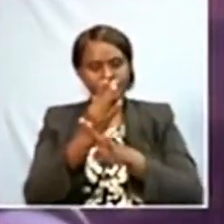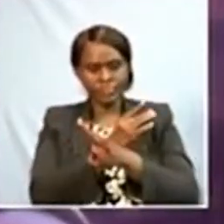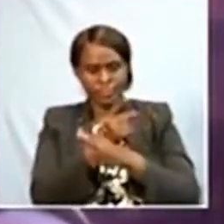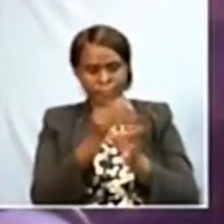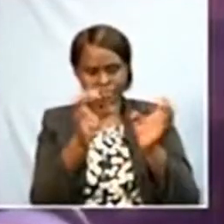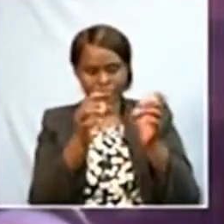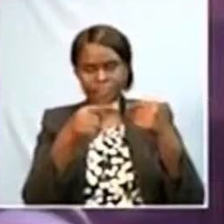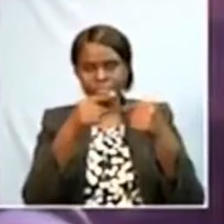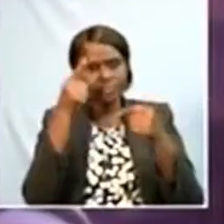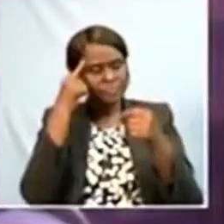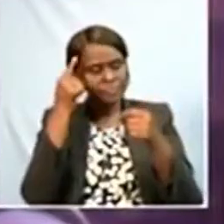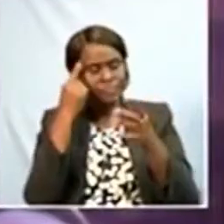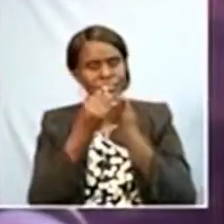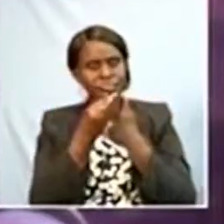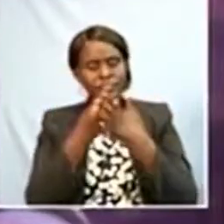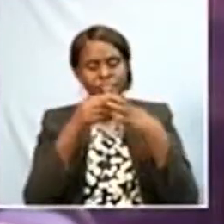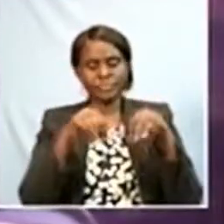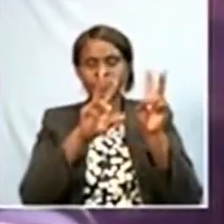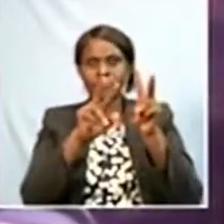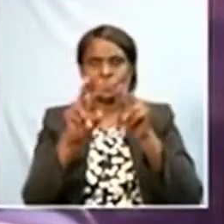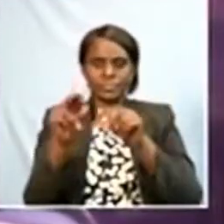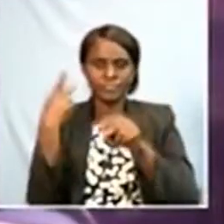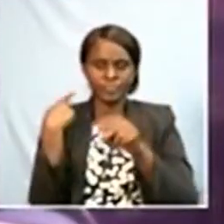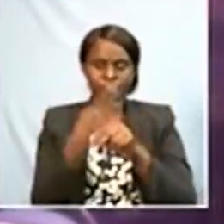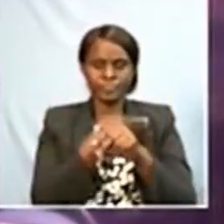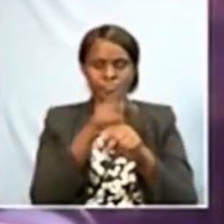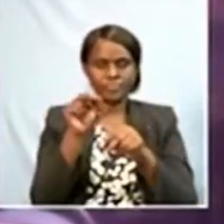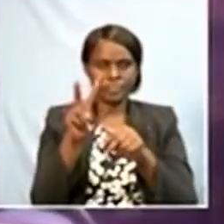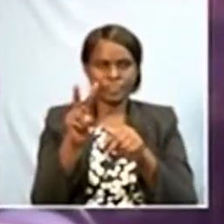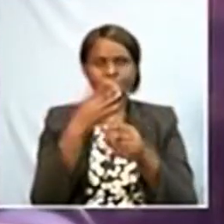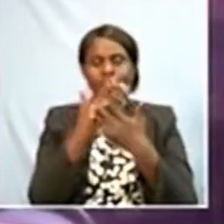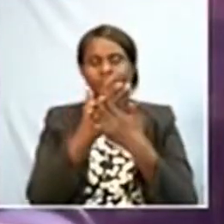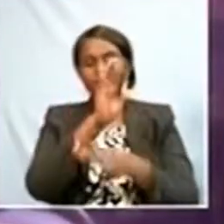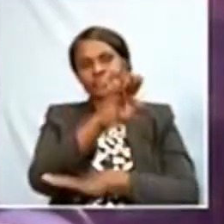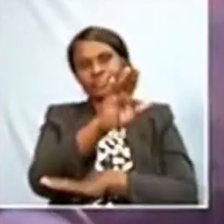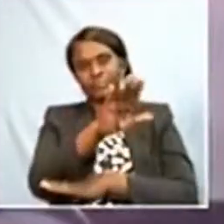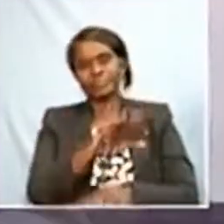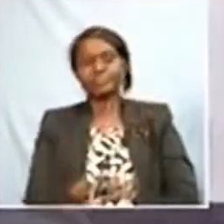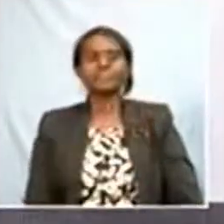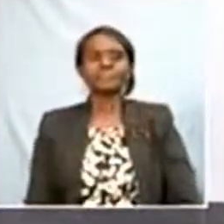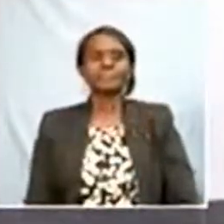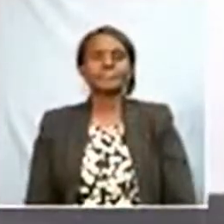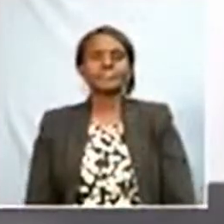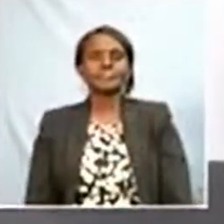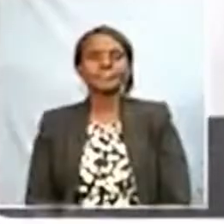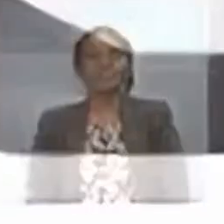before the Committee on Local Government Accounts. Keep watching Parliament Television. Good afternoon.